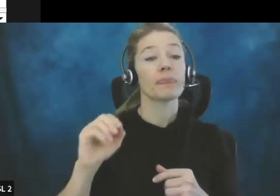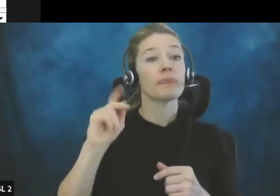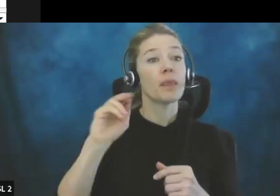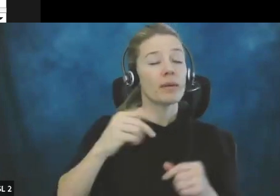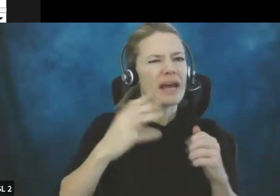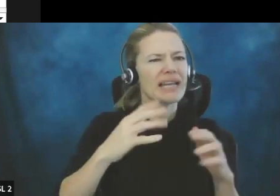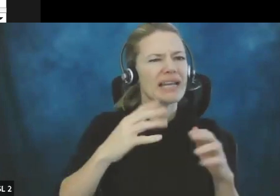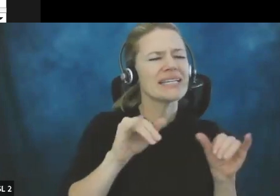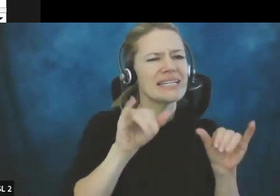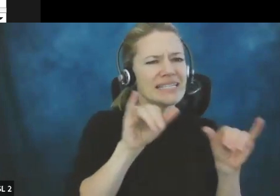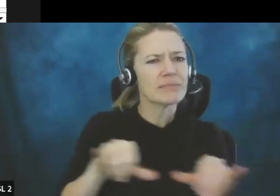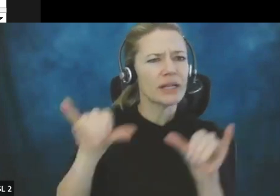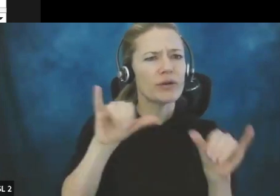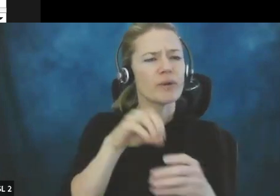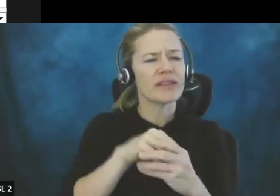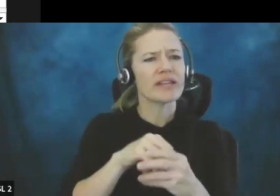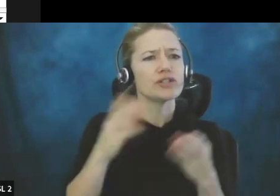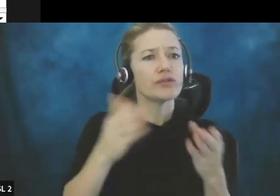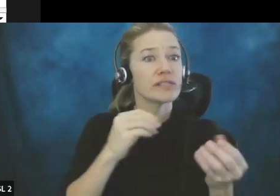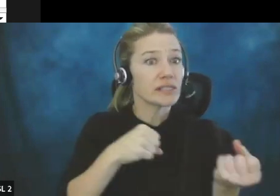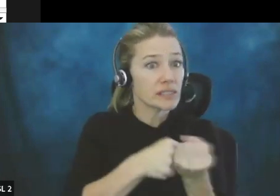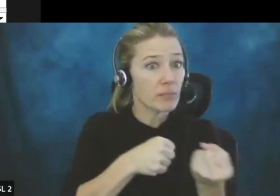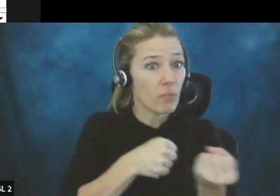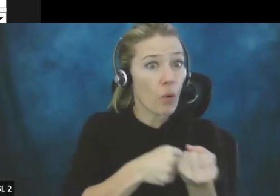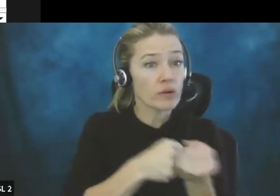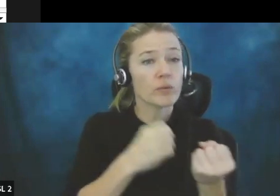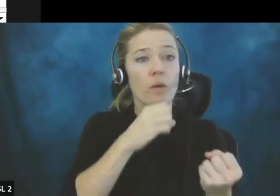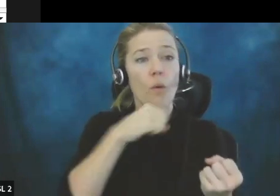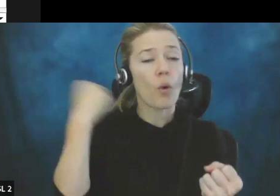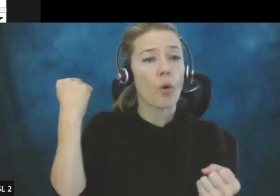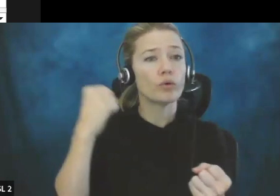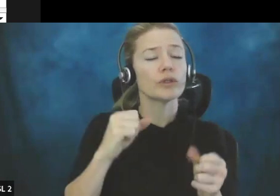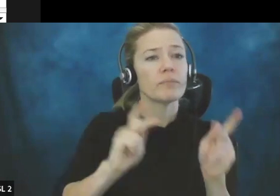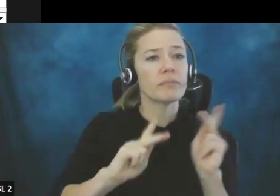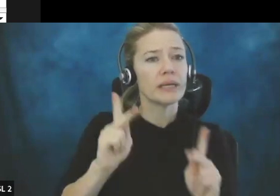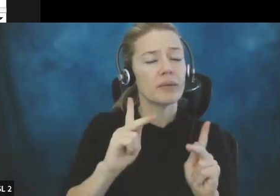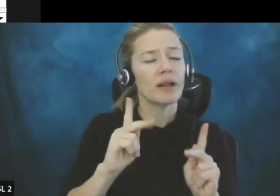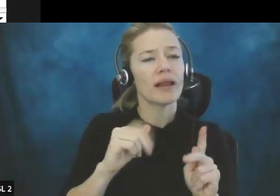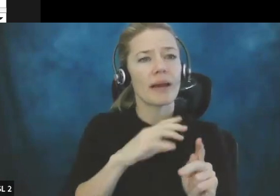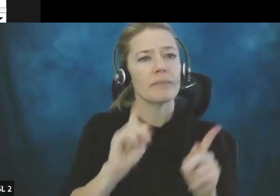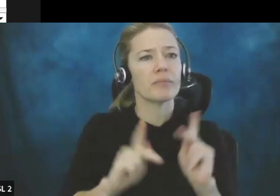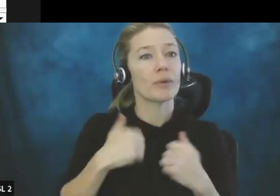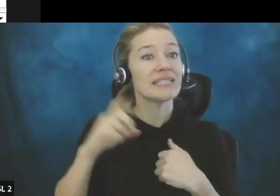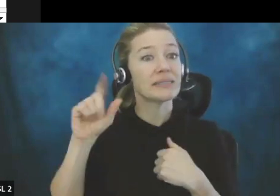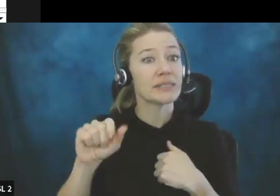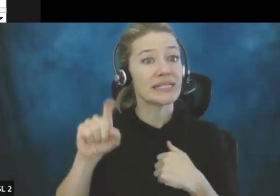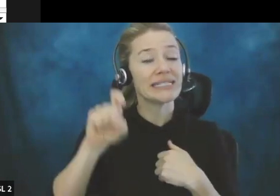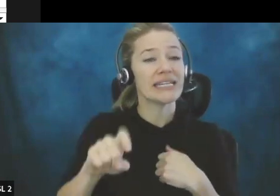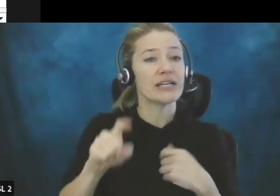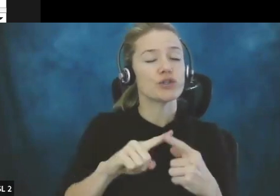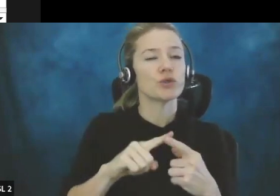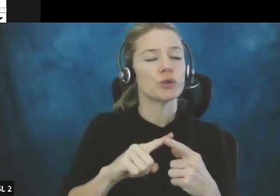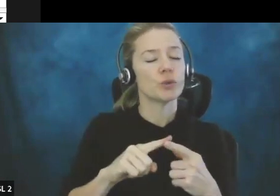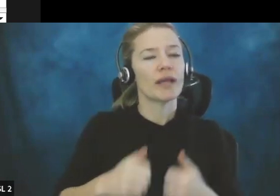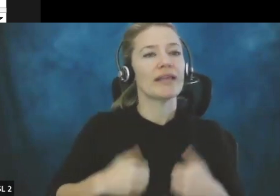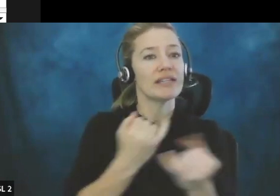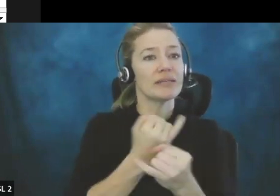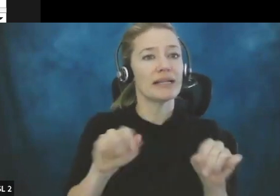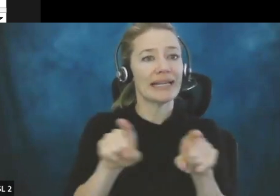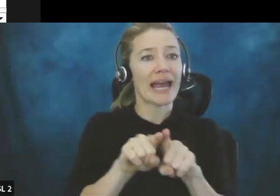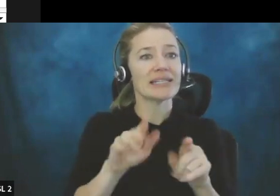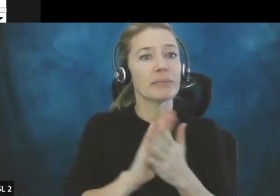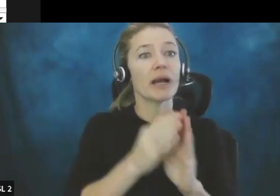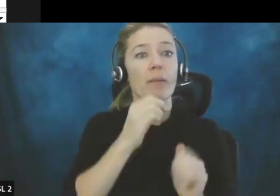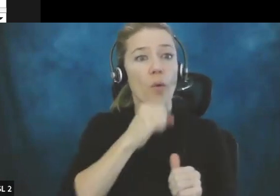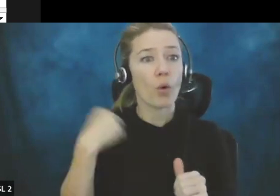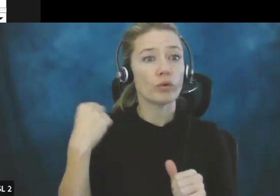Collaboration. There are many similarities in the services and supports older adults and people with disabilities need to live independently as